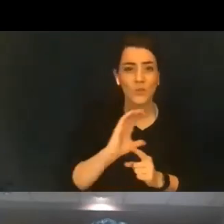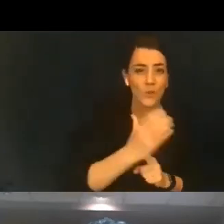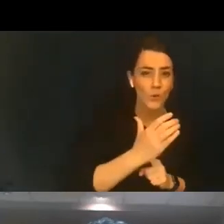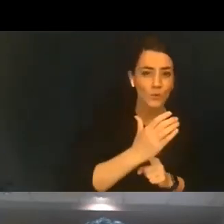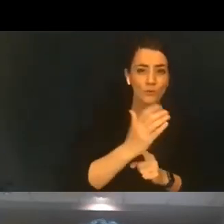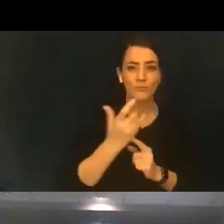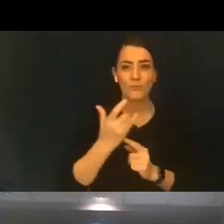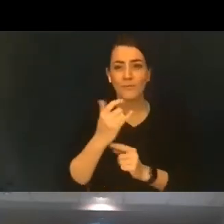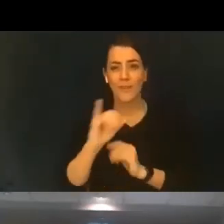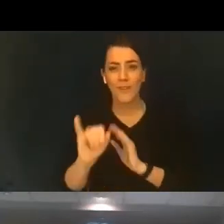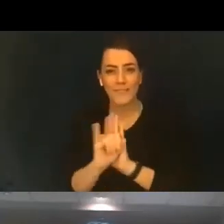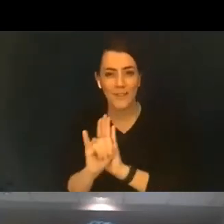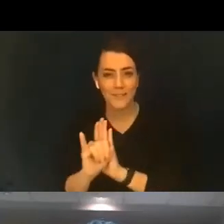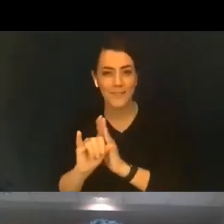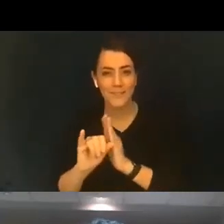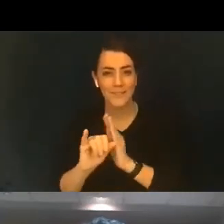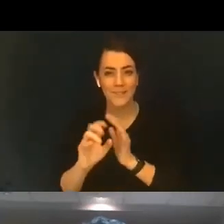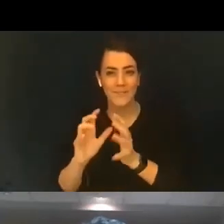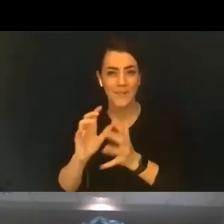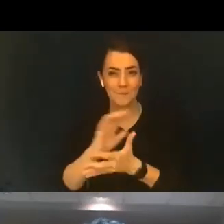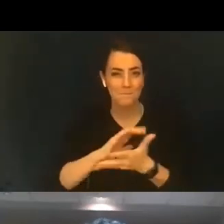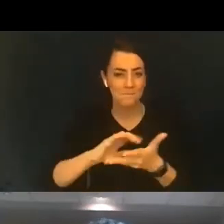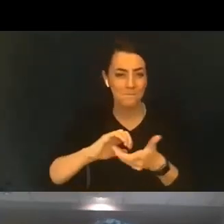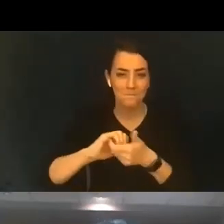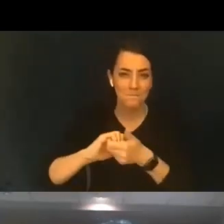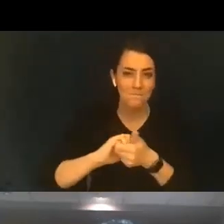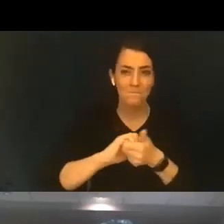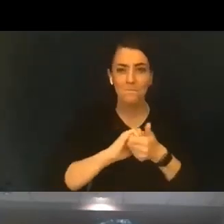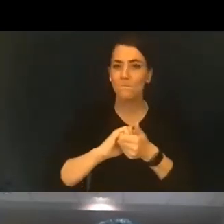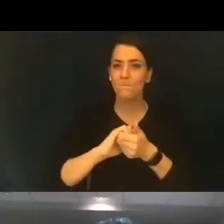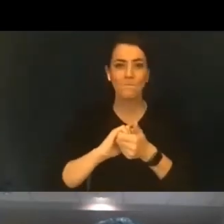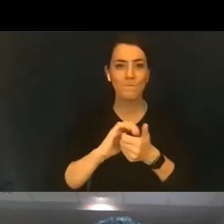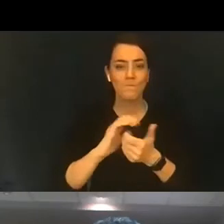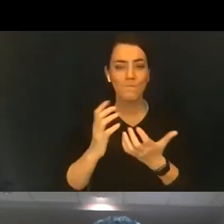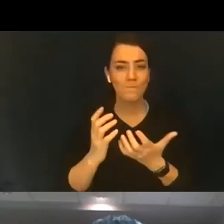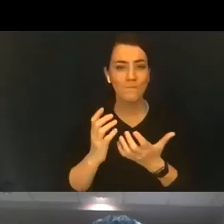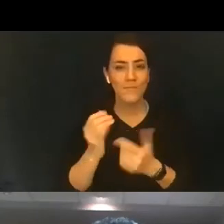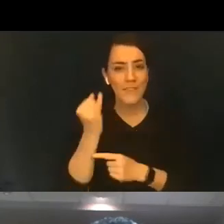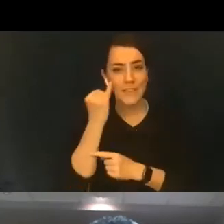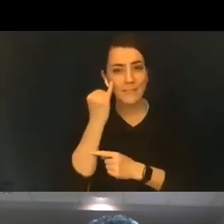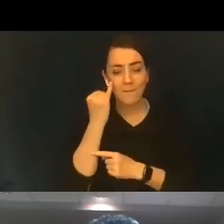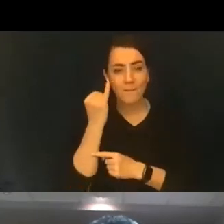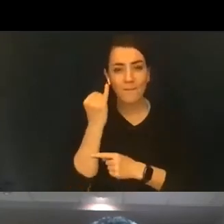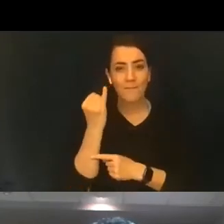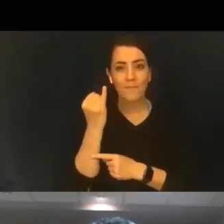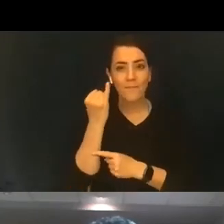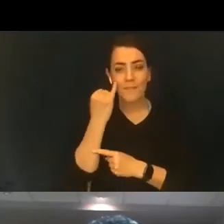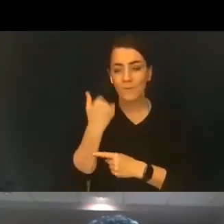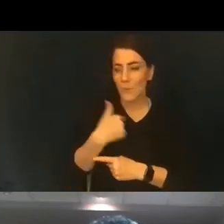to share something special about yourself. And if you don't promote the importance and the values,